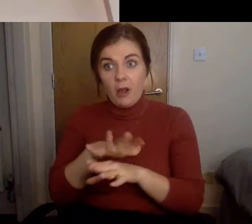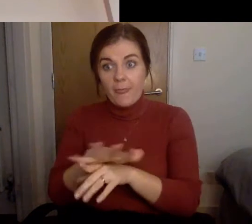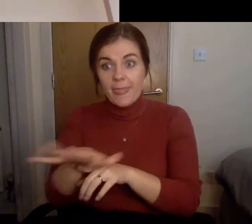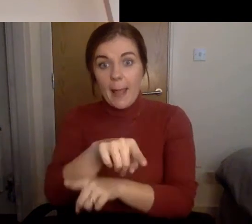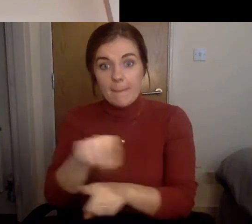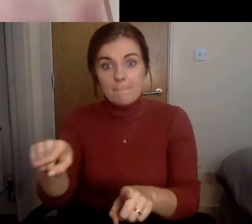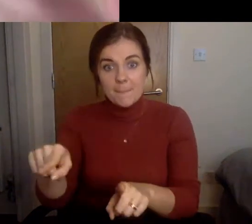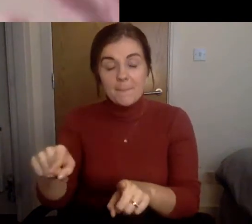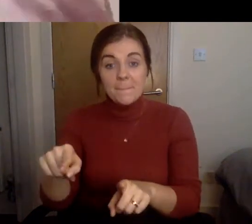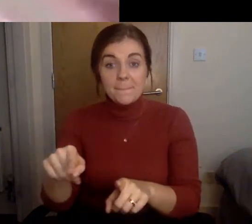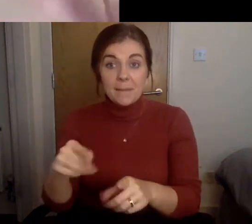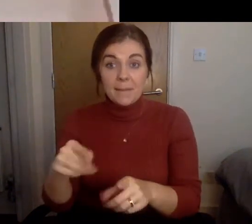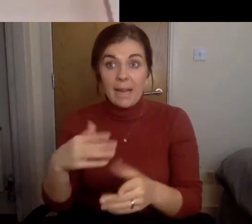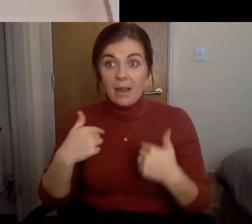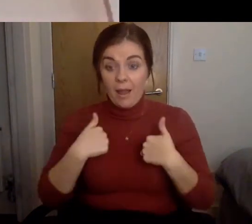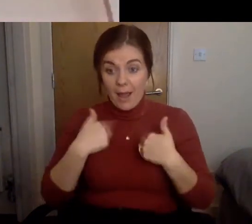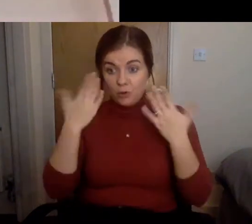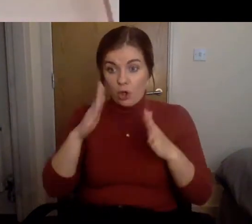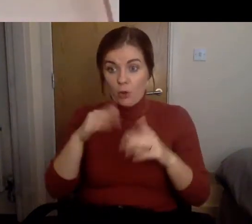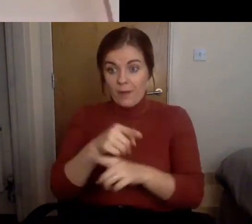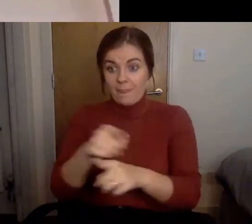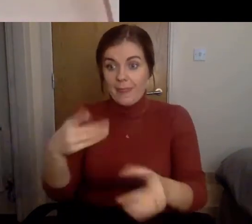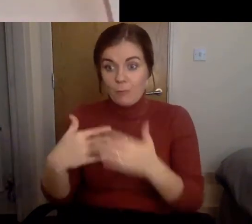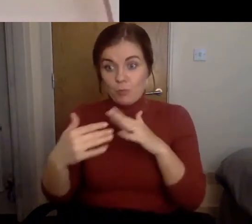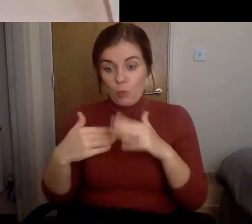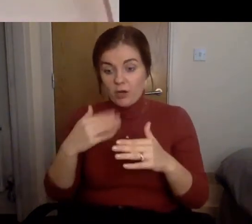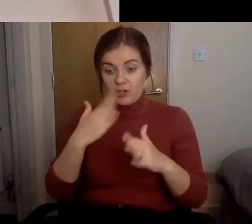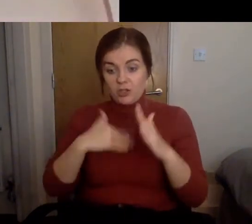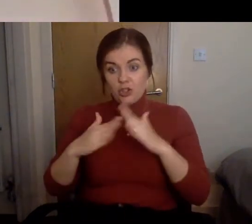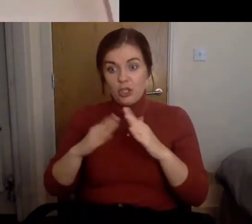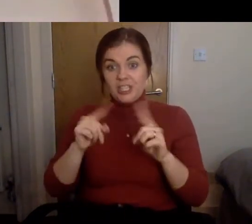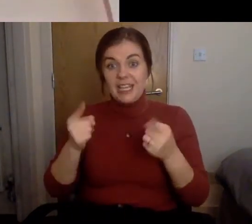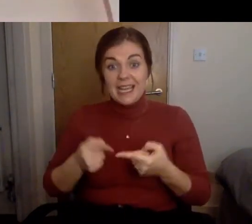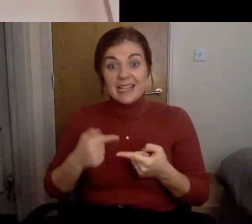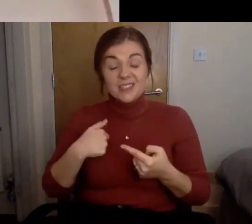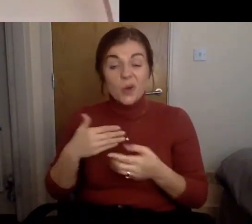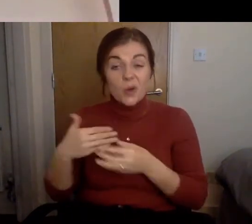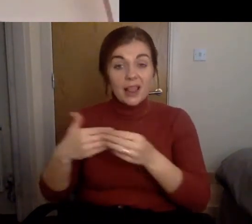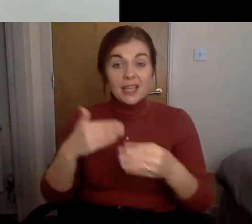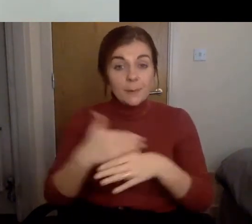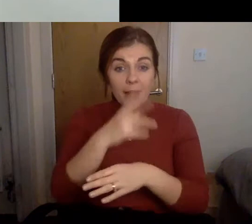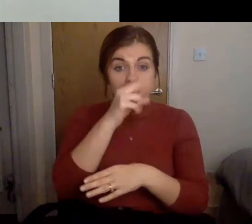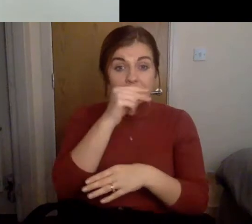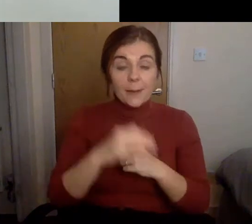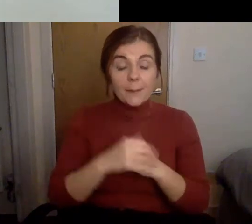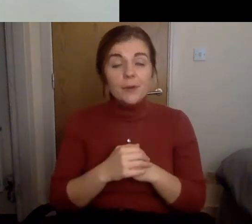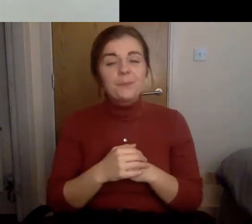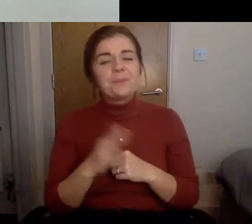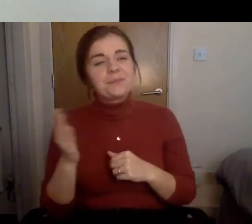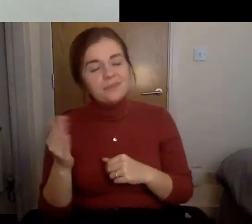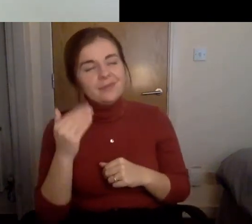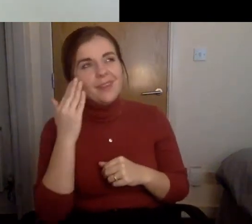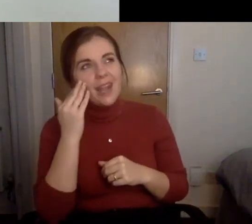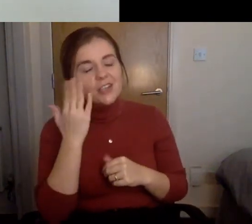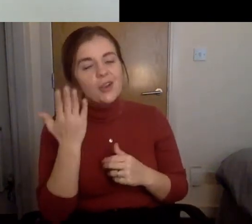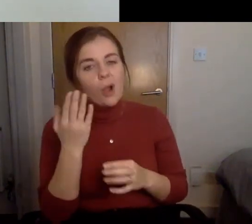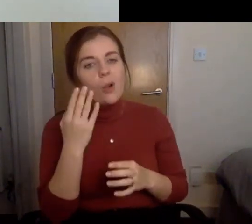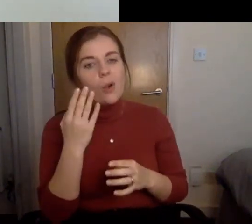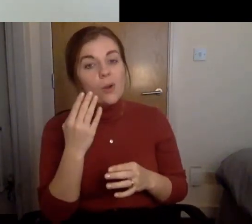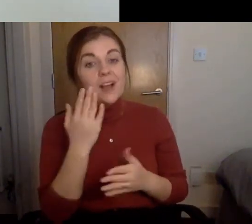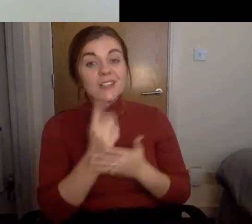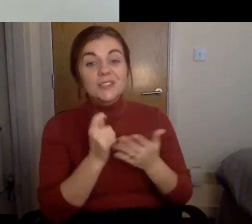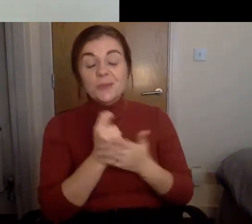them as being church, what church is, you know. So it's like that, leading by example. Yeah. And you know, it happens as well that the boys